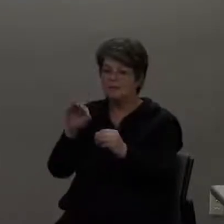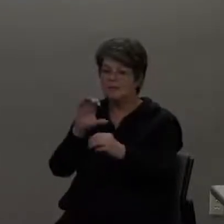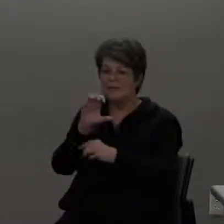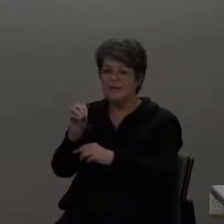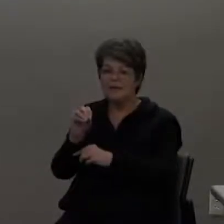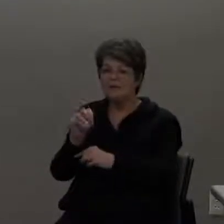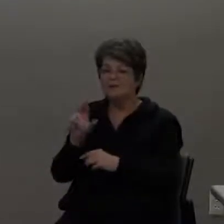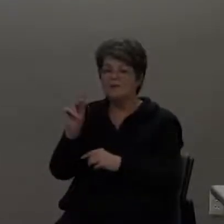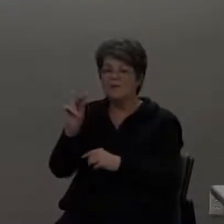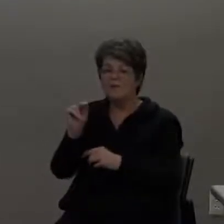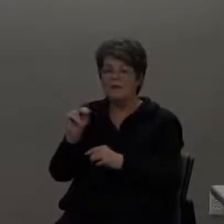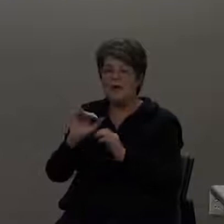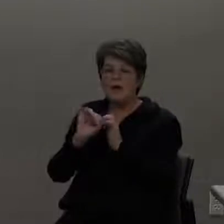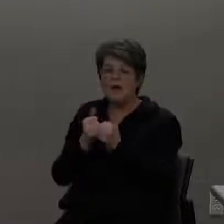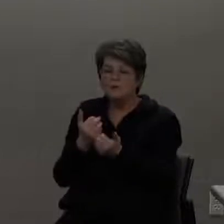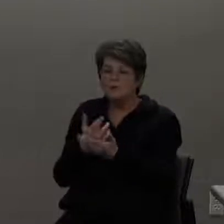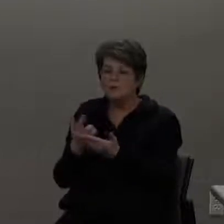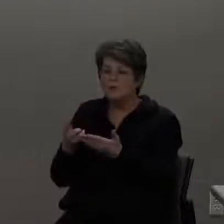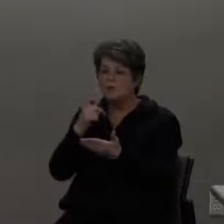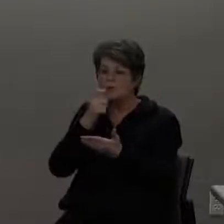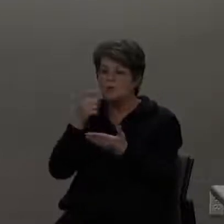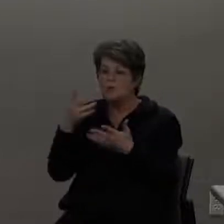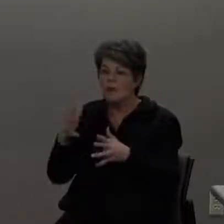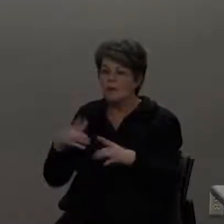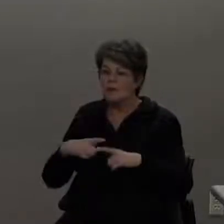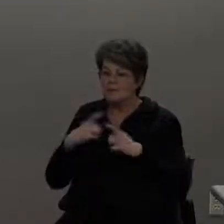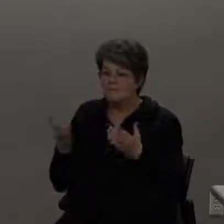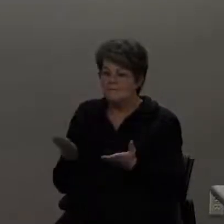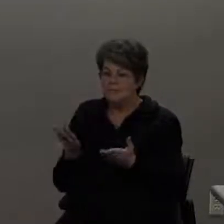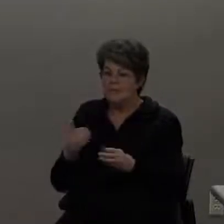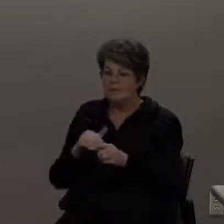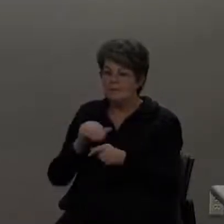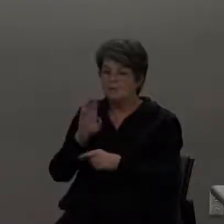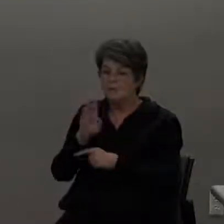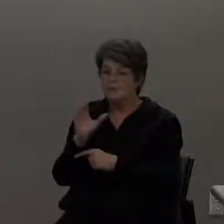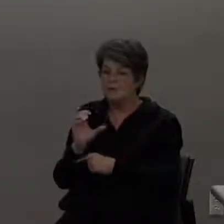place so that someone already here lives here in Boyle County,